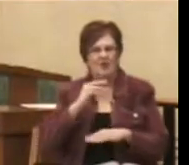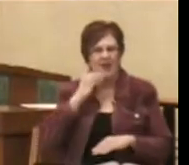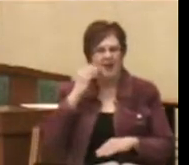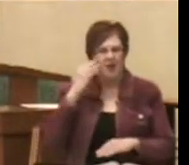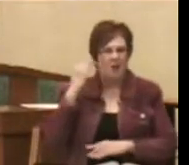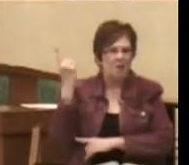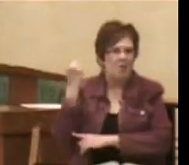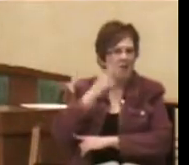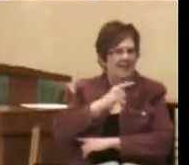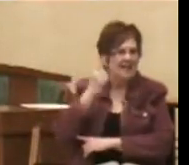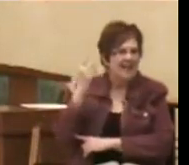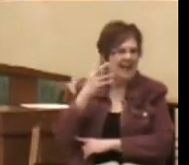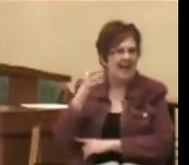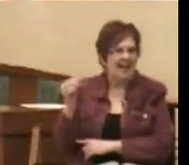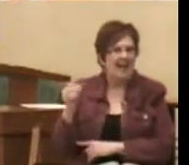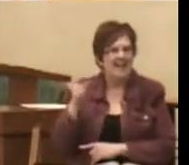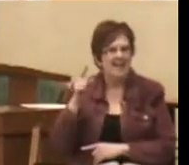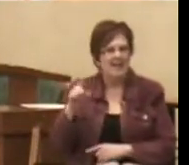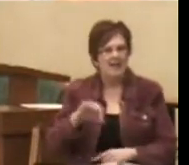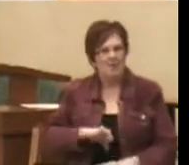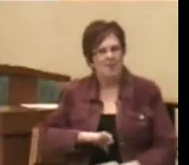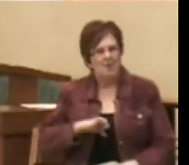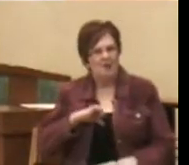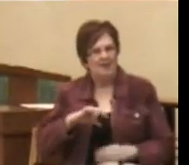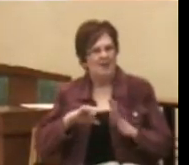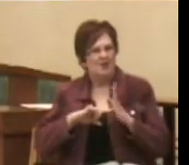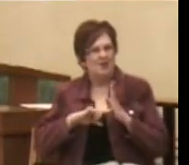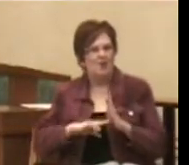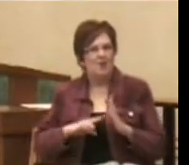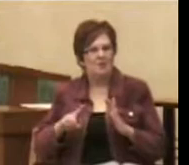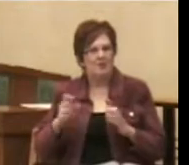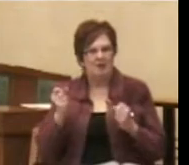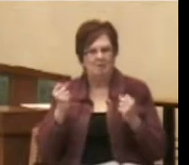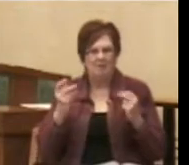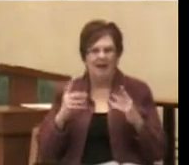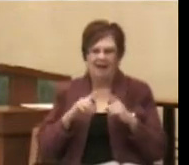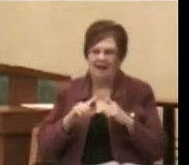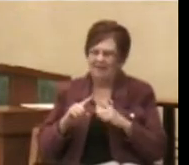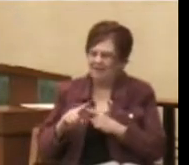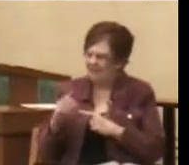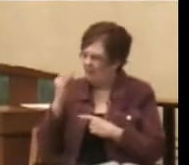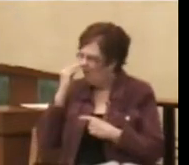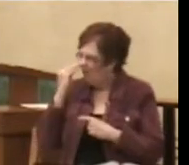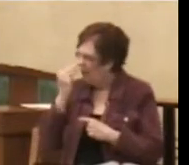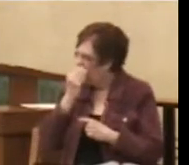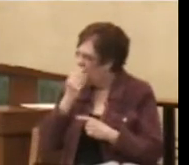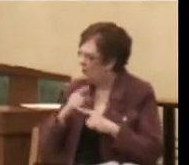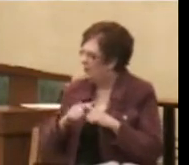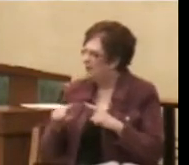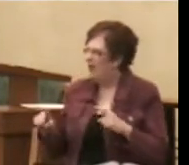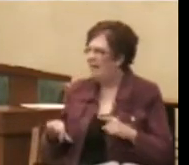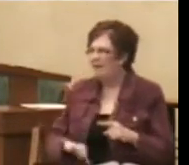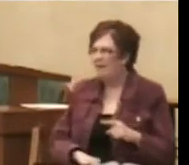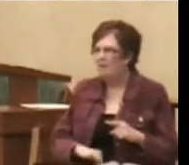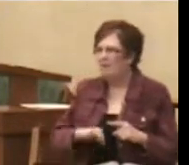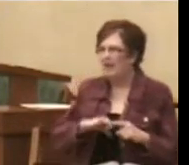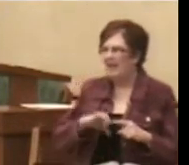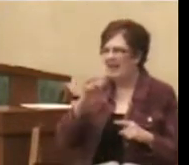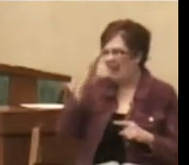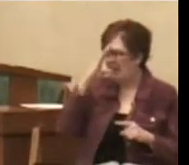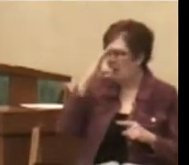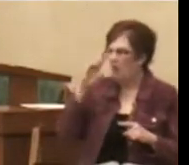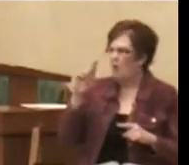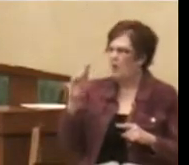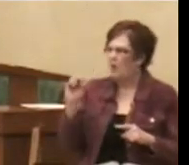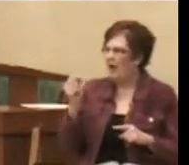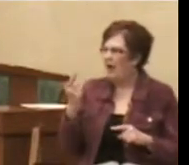one day, and he proudly showed me many of his flowers. But the pride, I know, Roger,